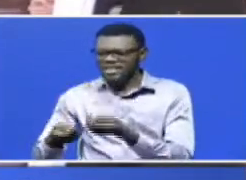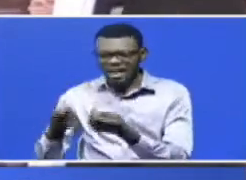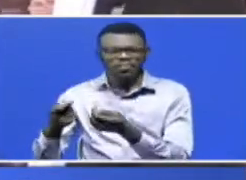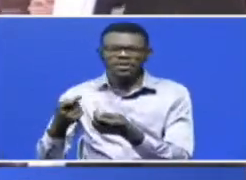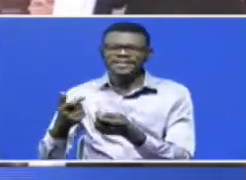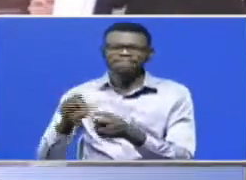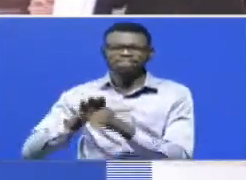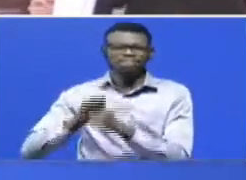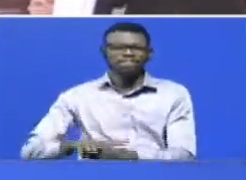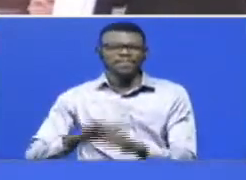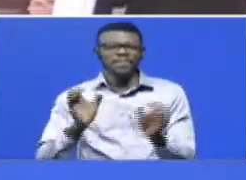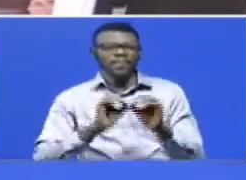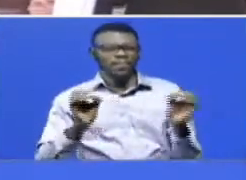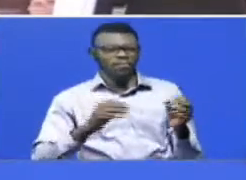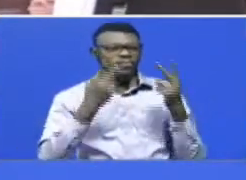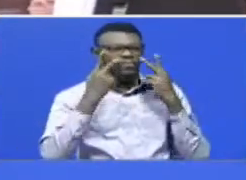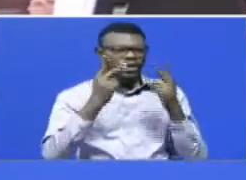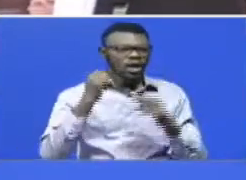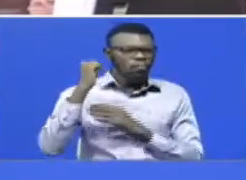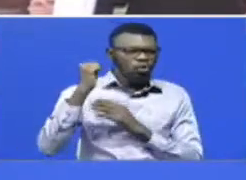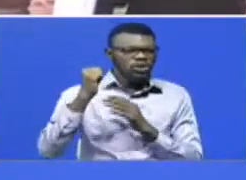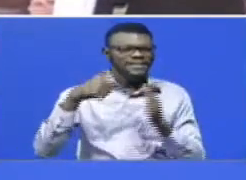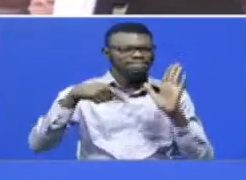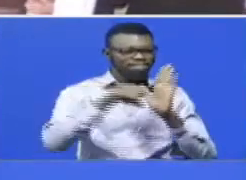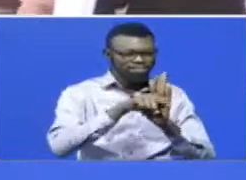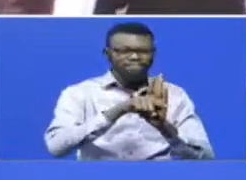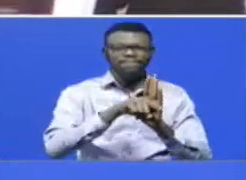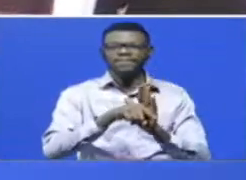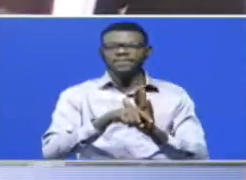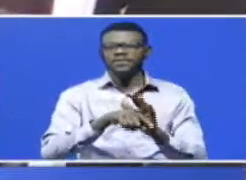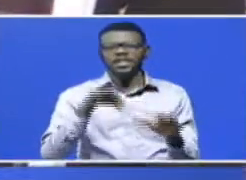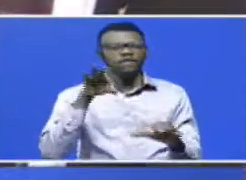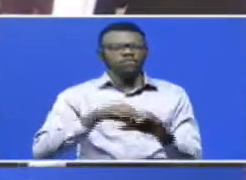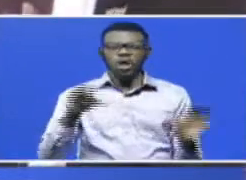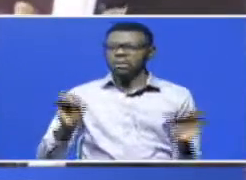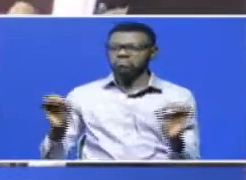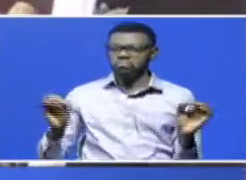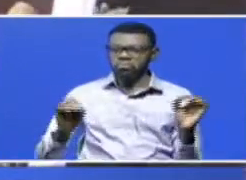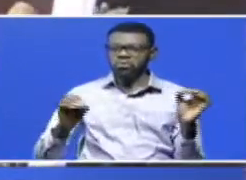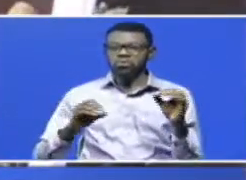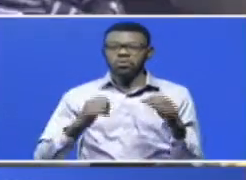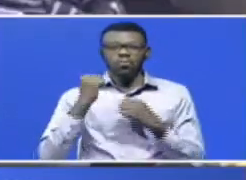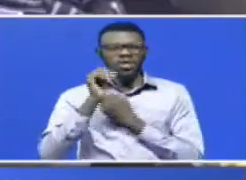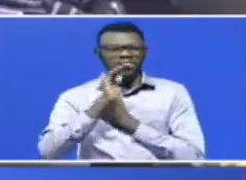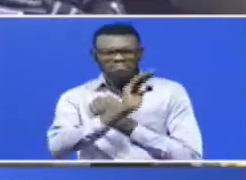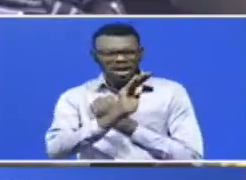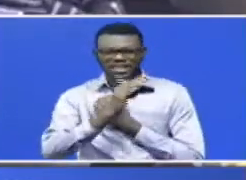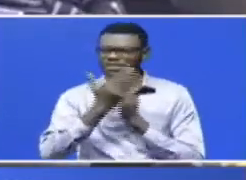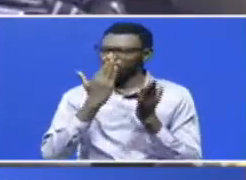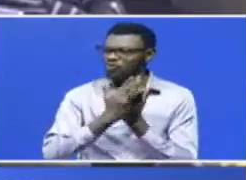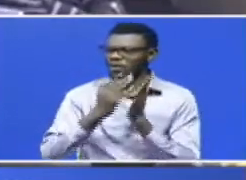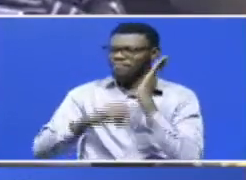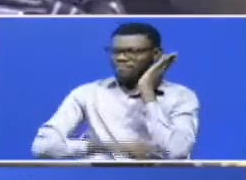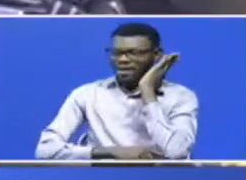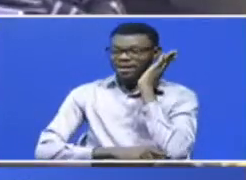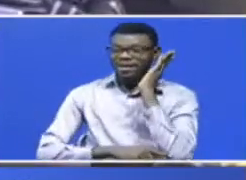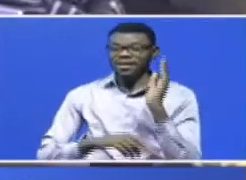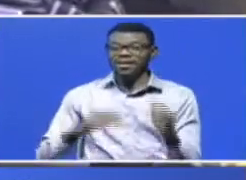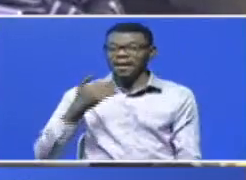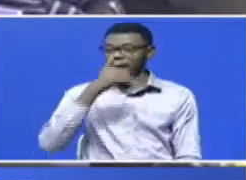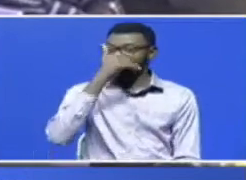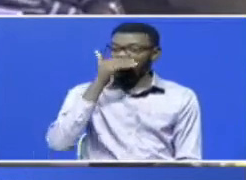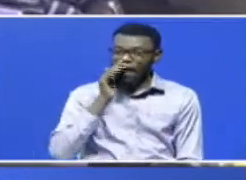Mumuzuie kwa kaunti ya siasa zake. Siasa zake sio sawa. The soft-spoken ANC leader